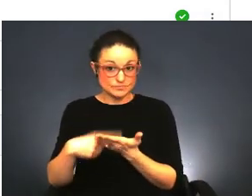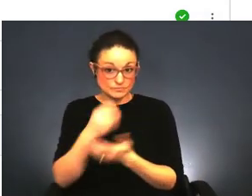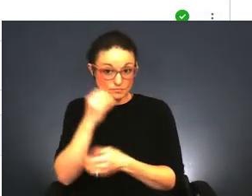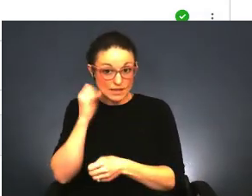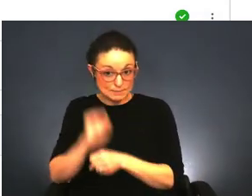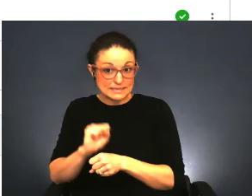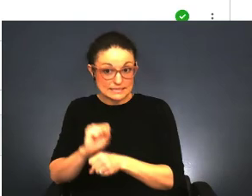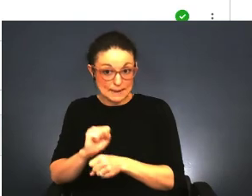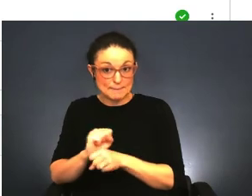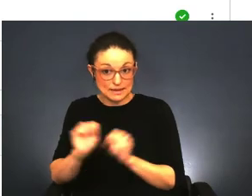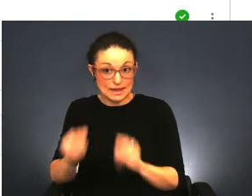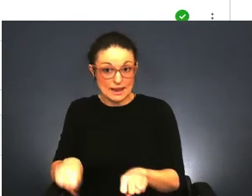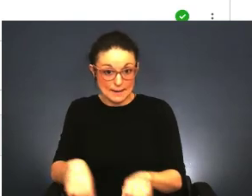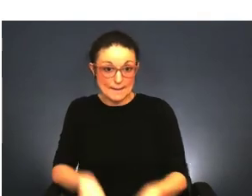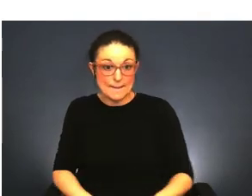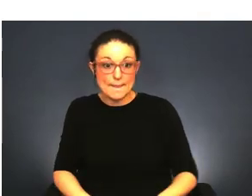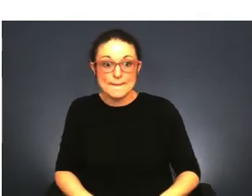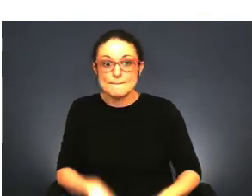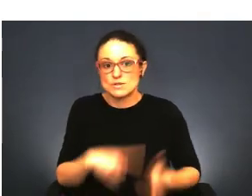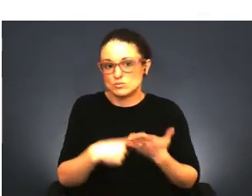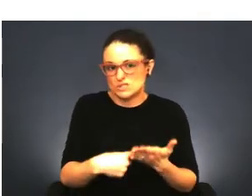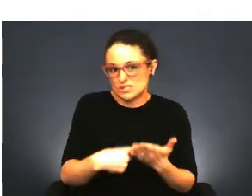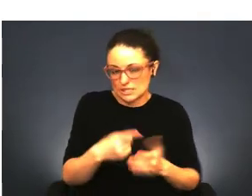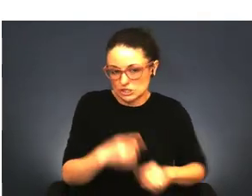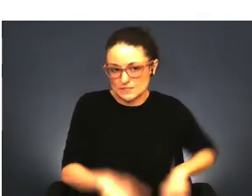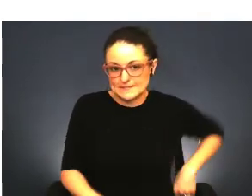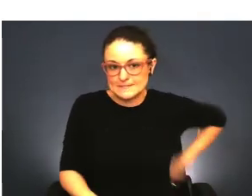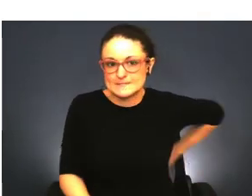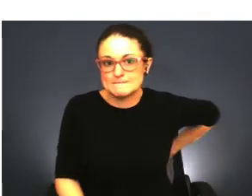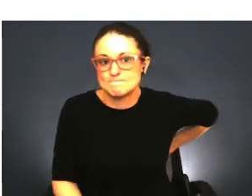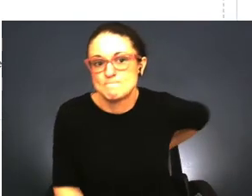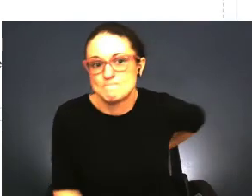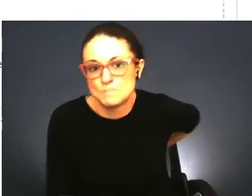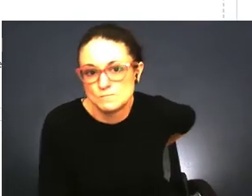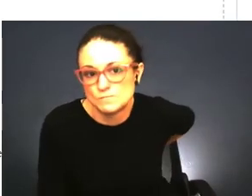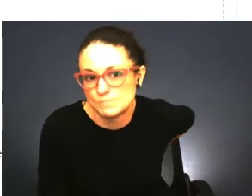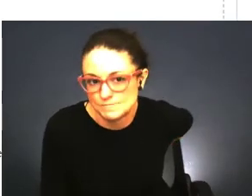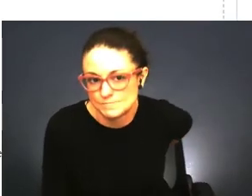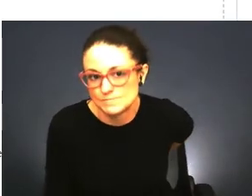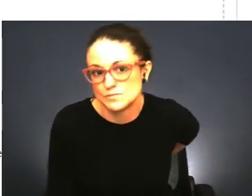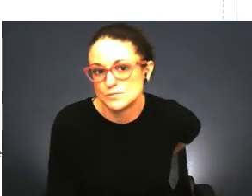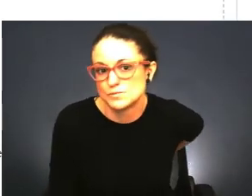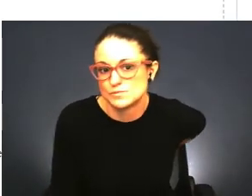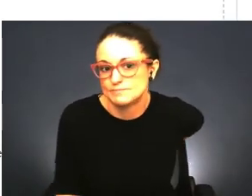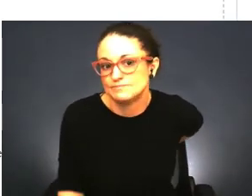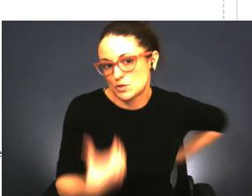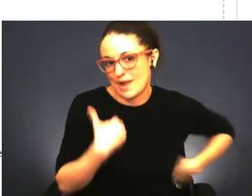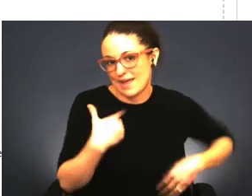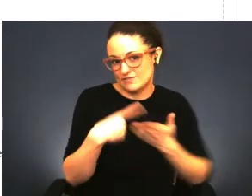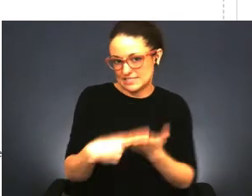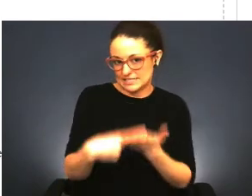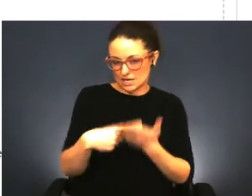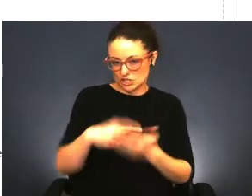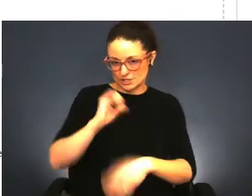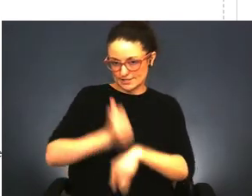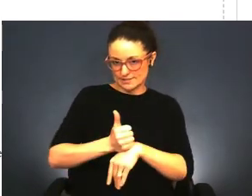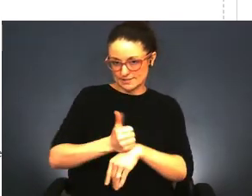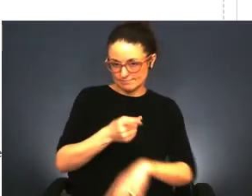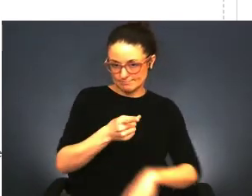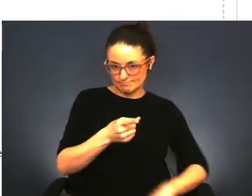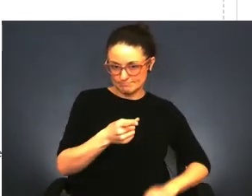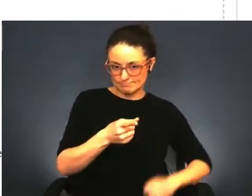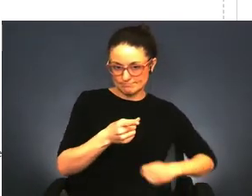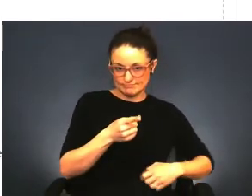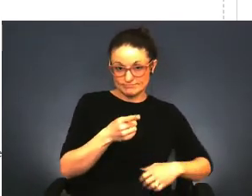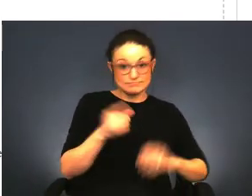into discussions, and you can see here that I do have discussions, and that apparently none of them